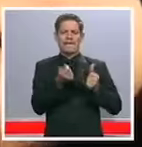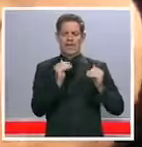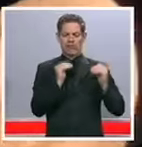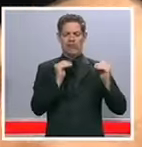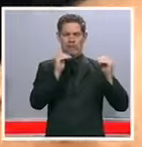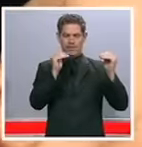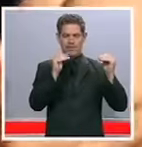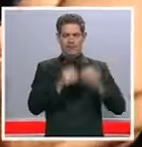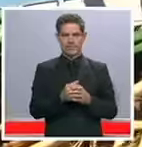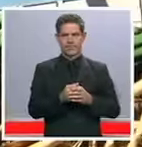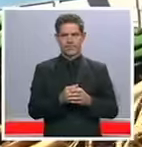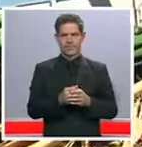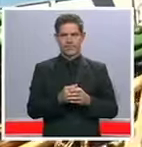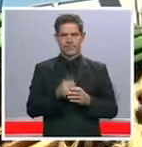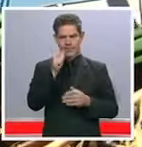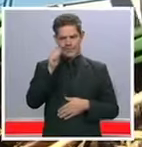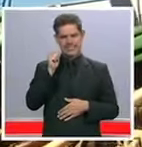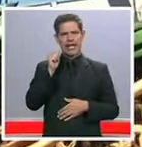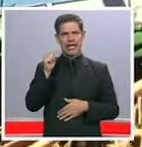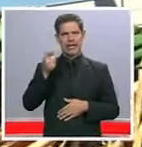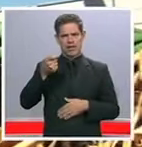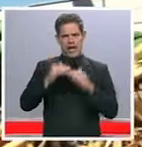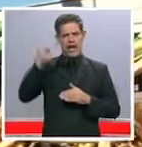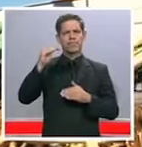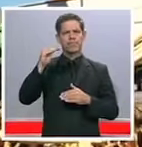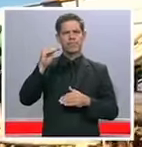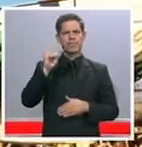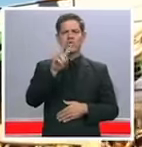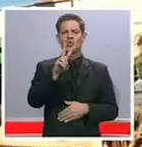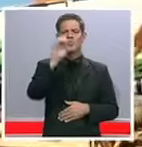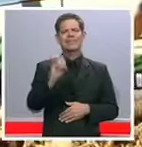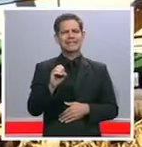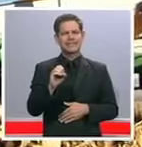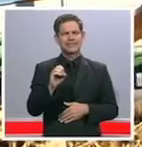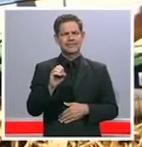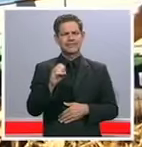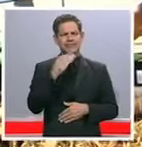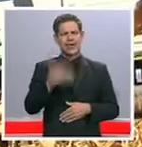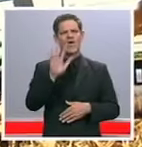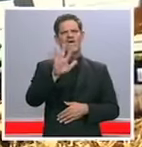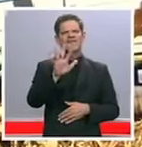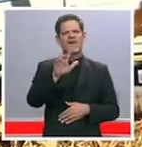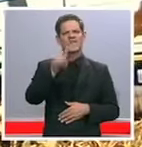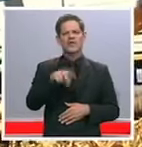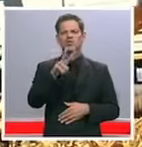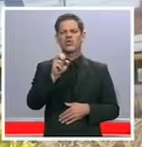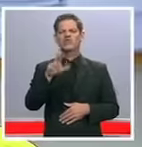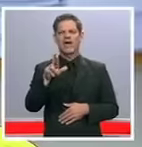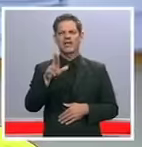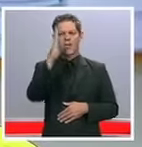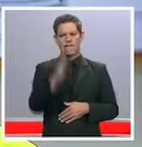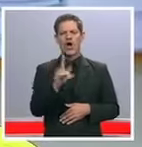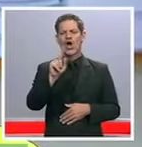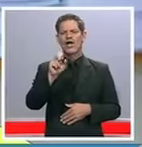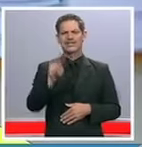Tuesday, the price increased by 150 rand or 2% overnight to a record high of 5,200 rand per ton.